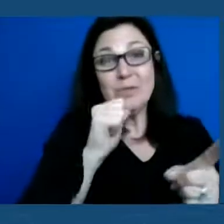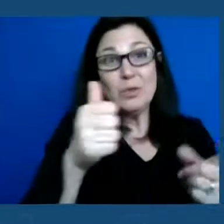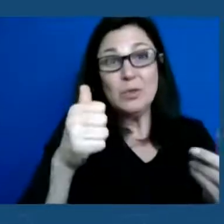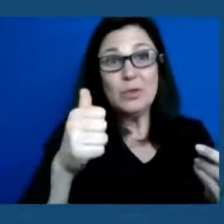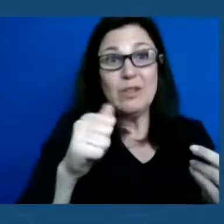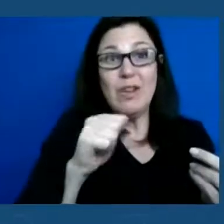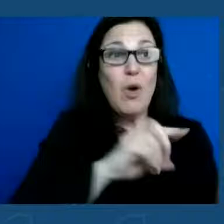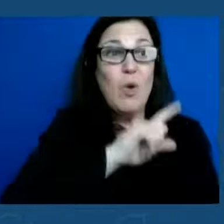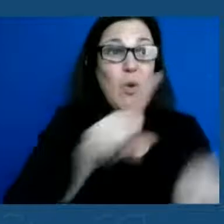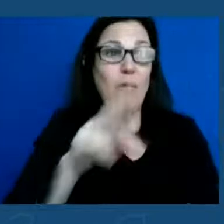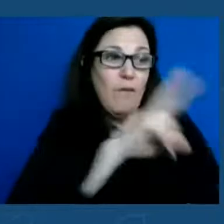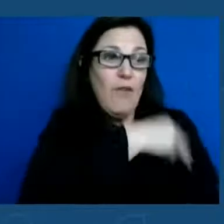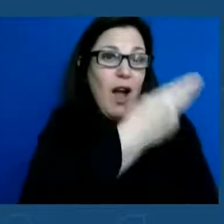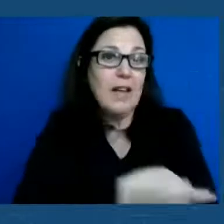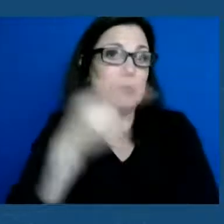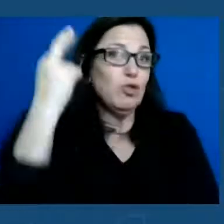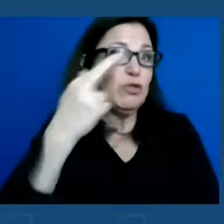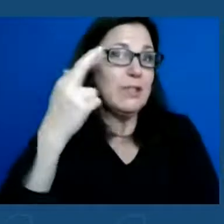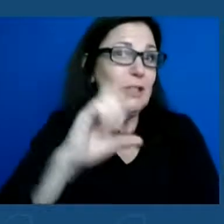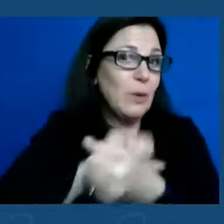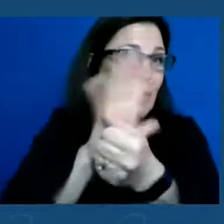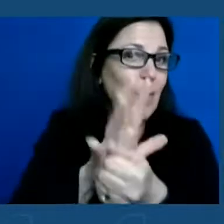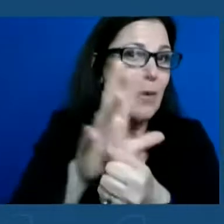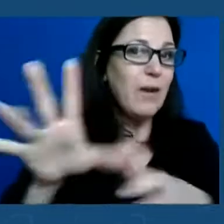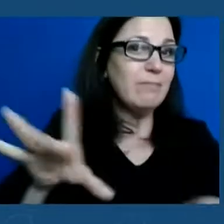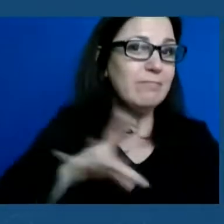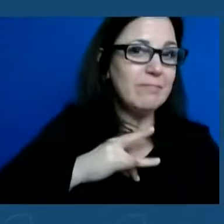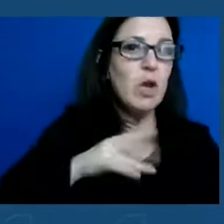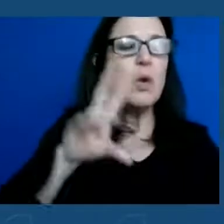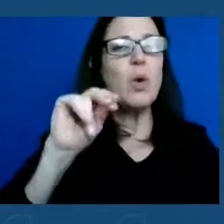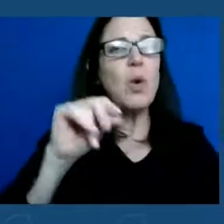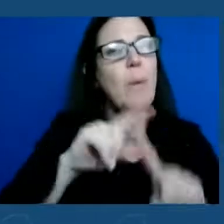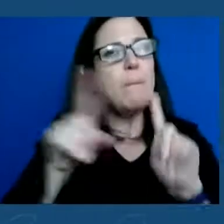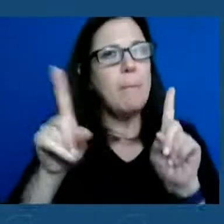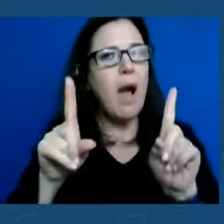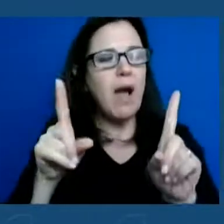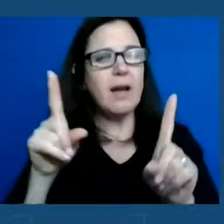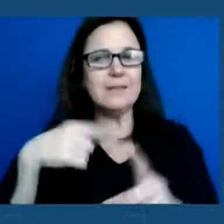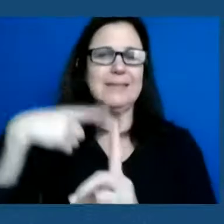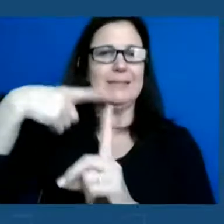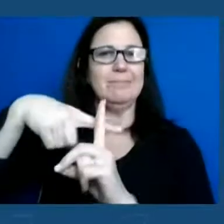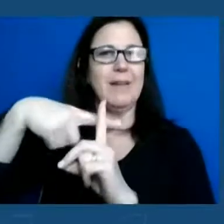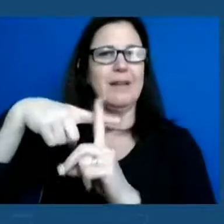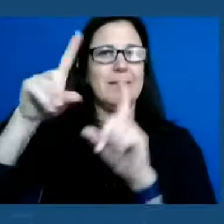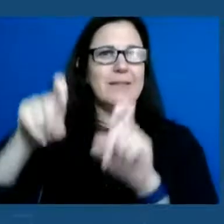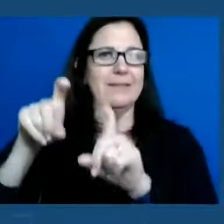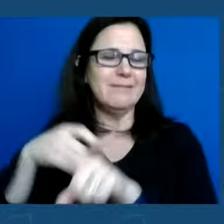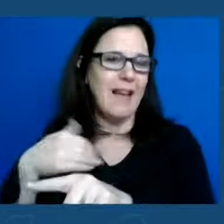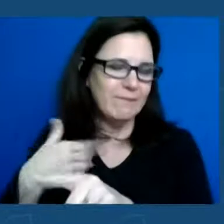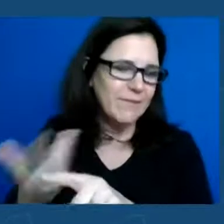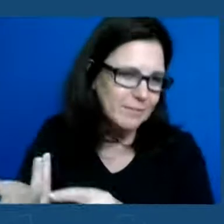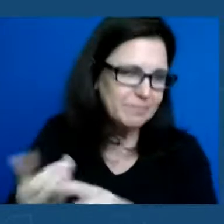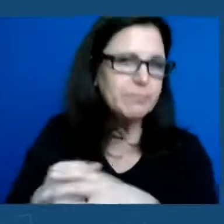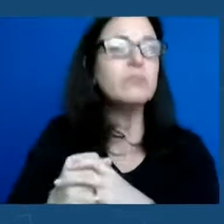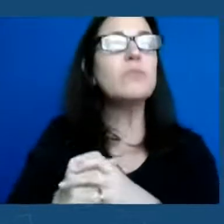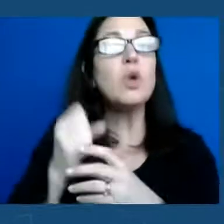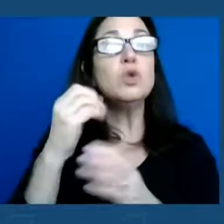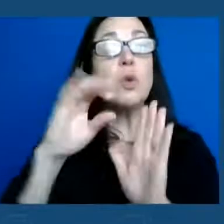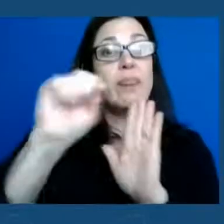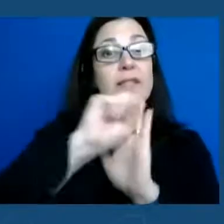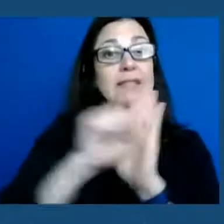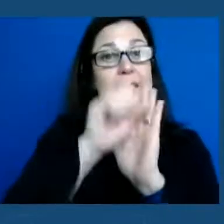So that's gives you a better understanding of what we're looking at here. And statewide, we look at the average